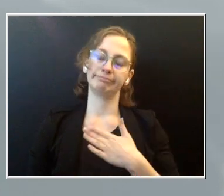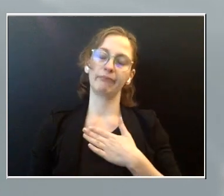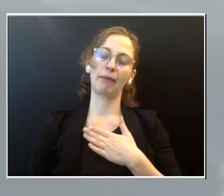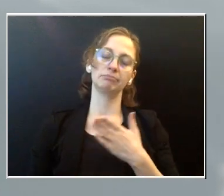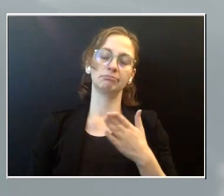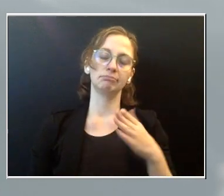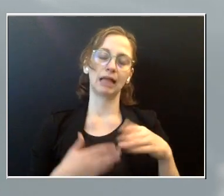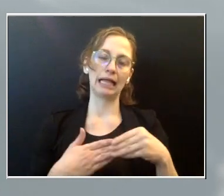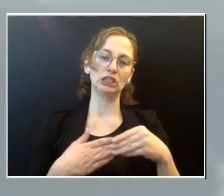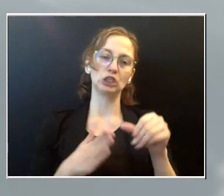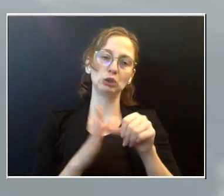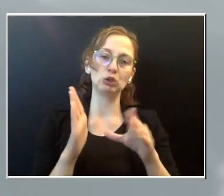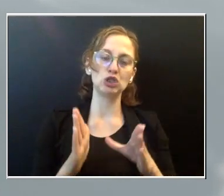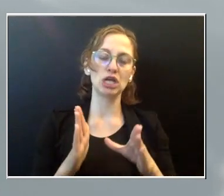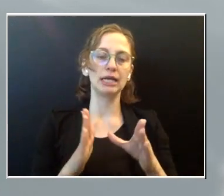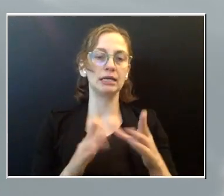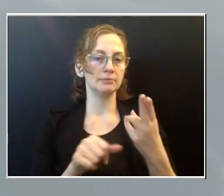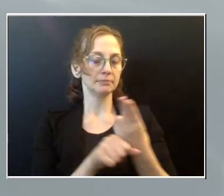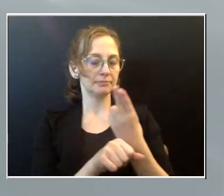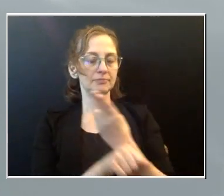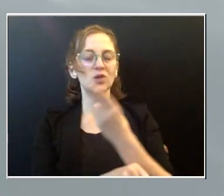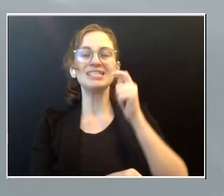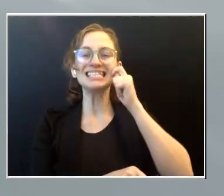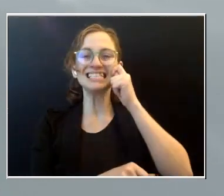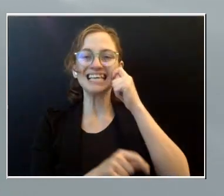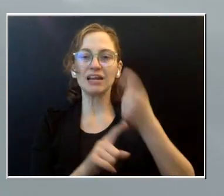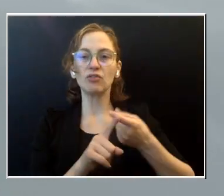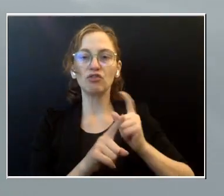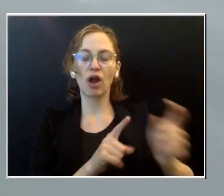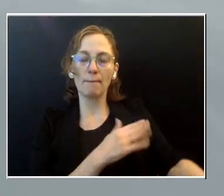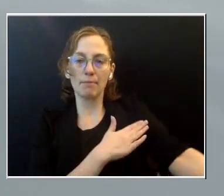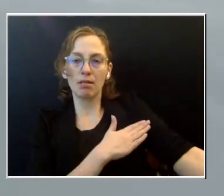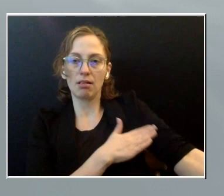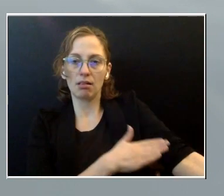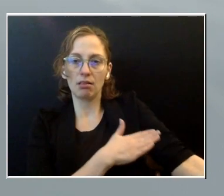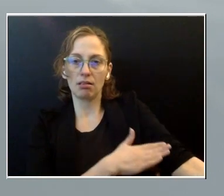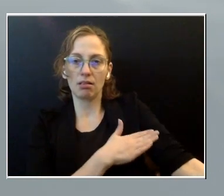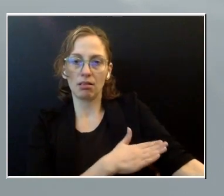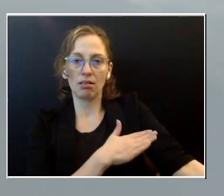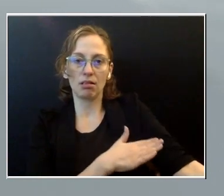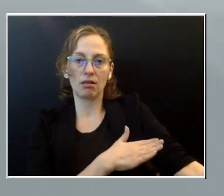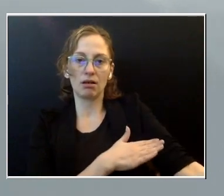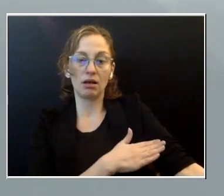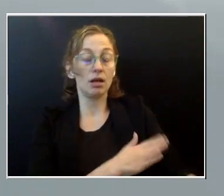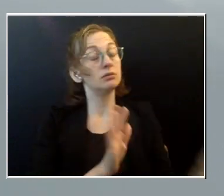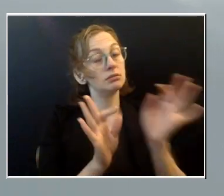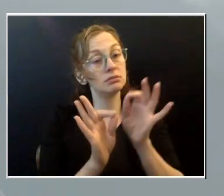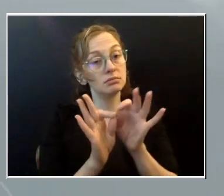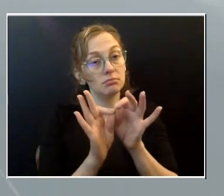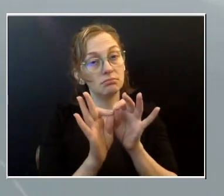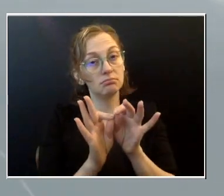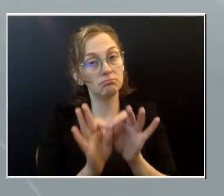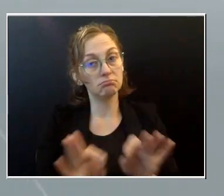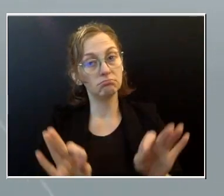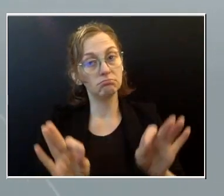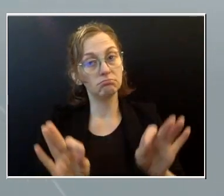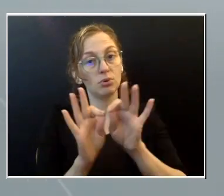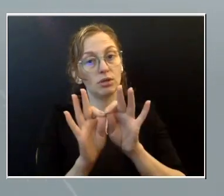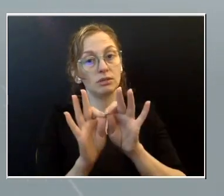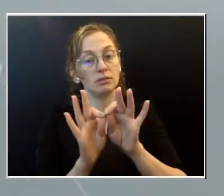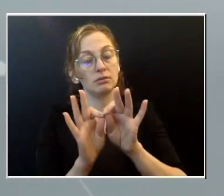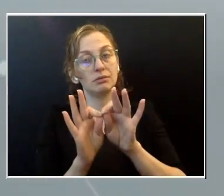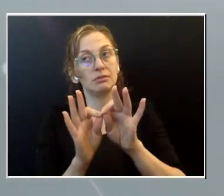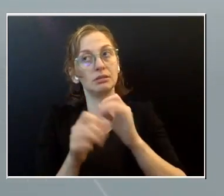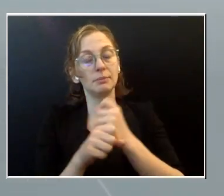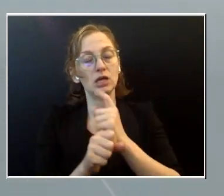my inner arm, and it was really important that that flap of skin be continuously connected to a